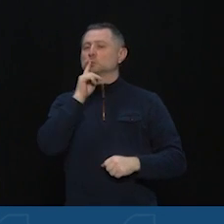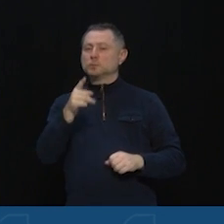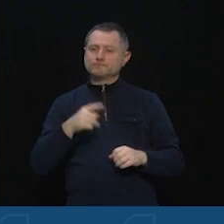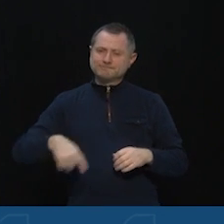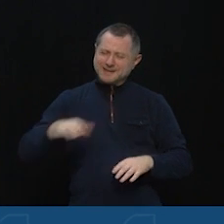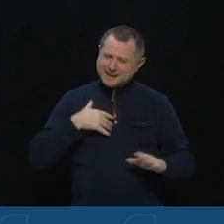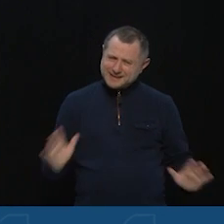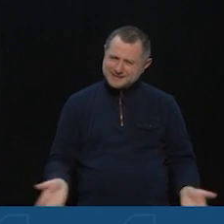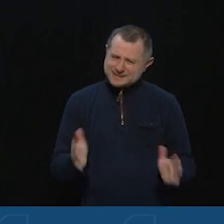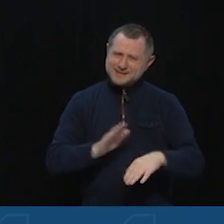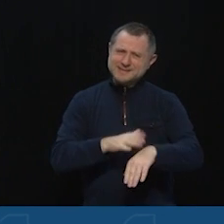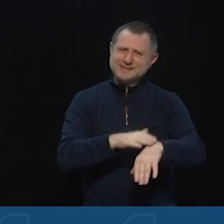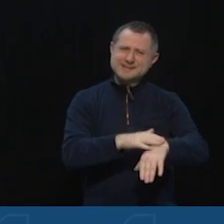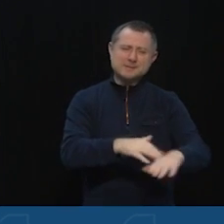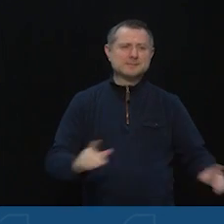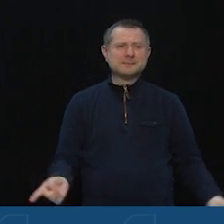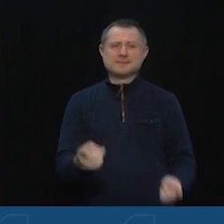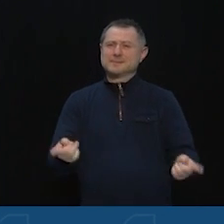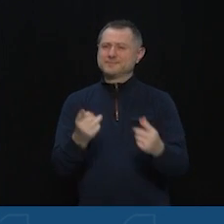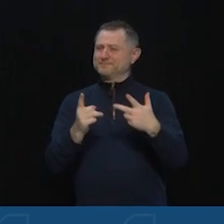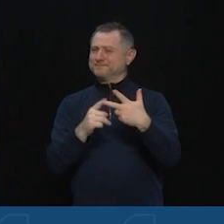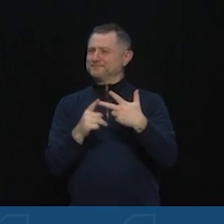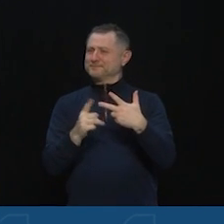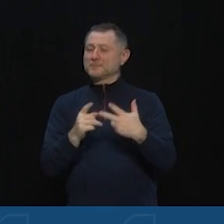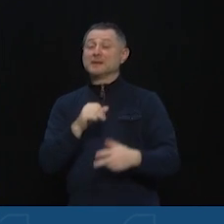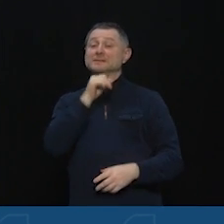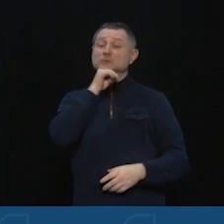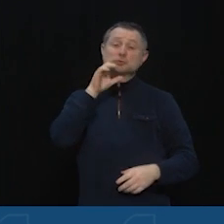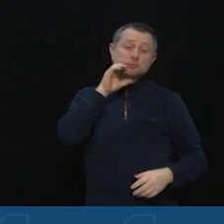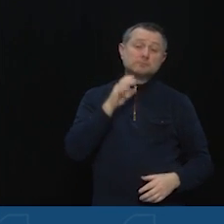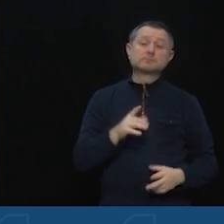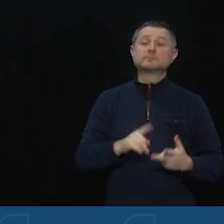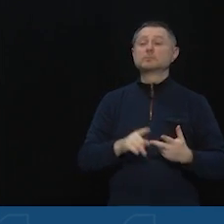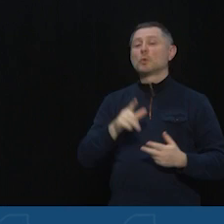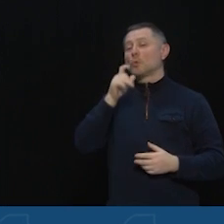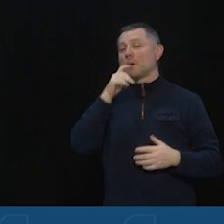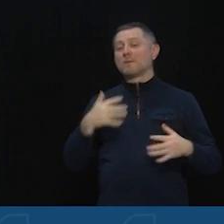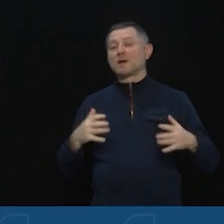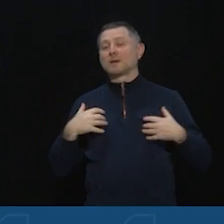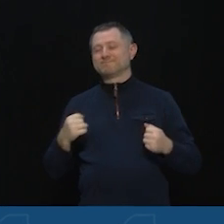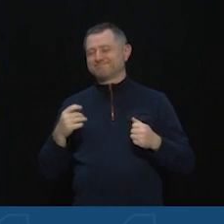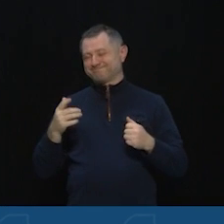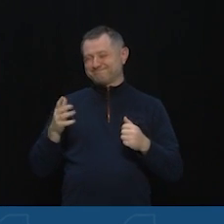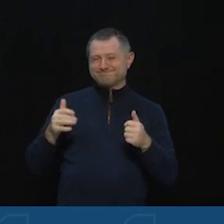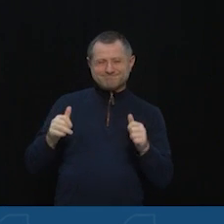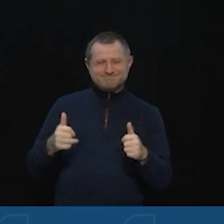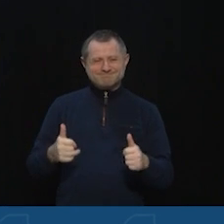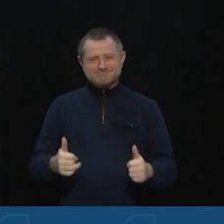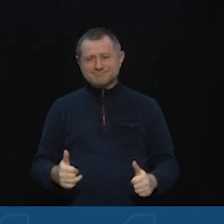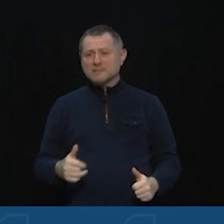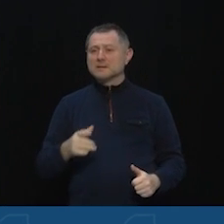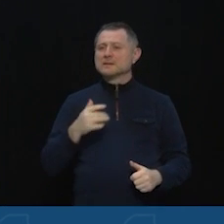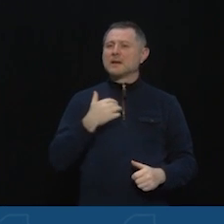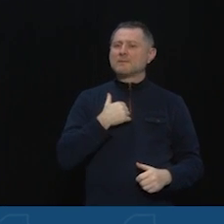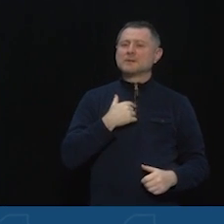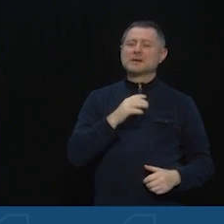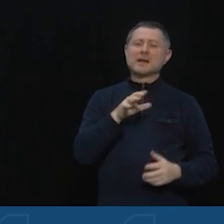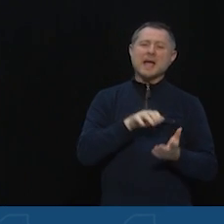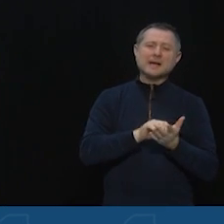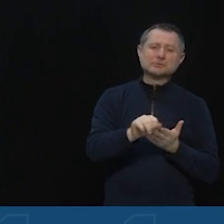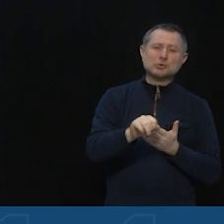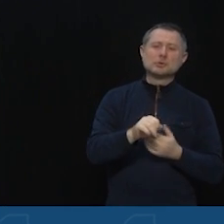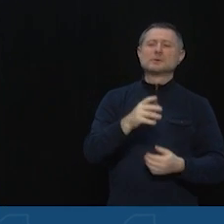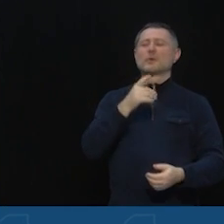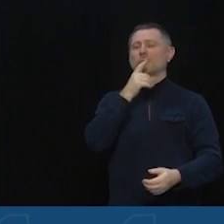So also not just seniors, but people who have underlying health conditions, people who are getting chemotherapy, cancer treatments, they're the ones that are